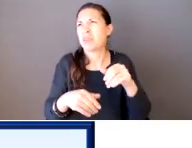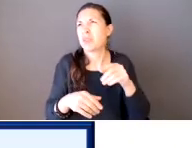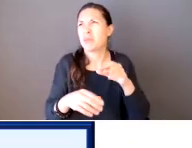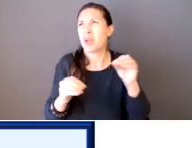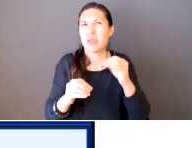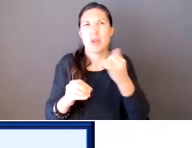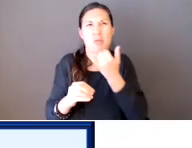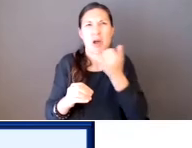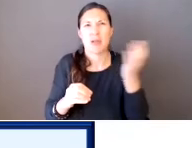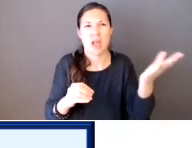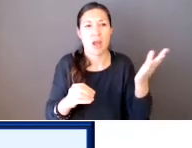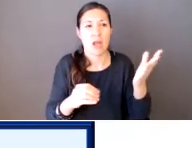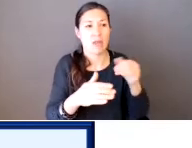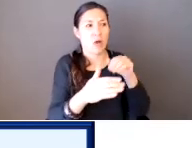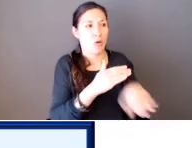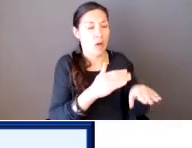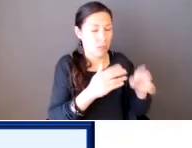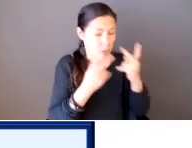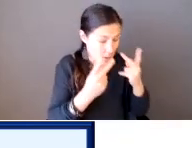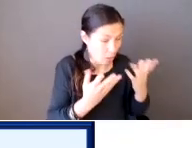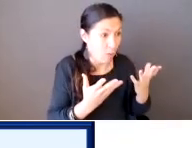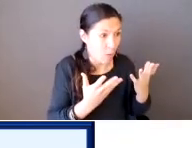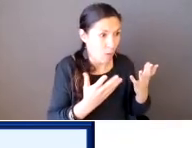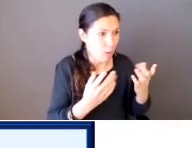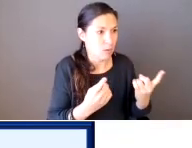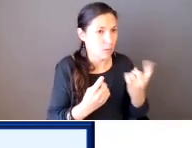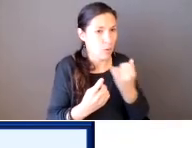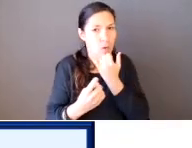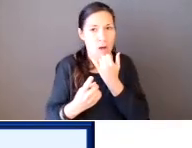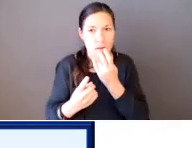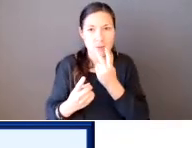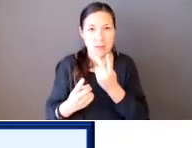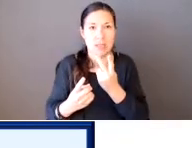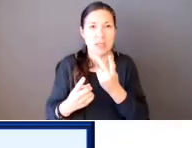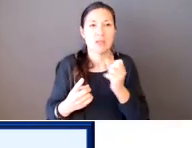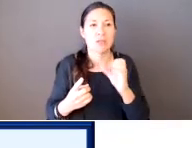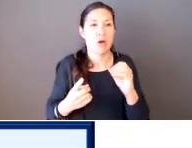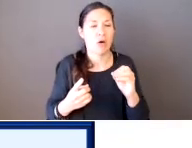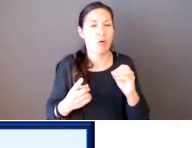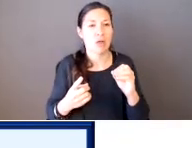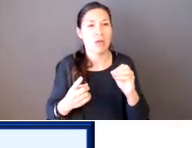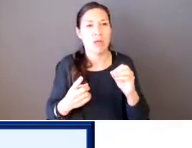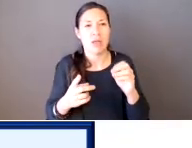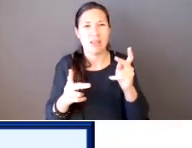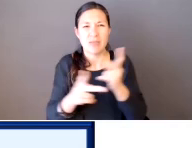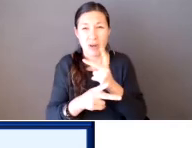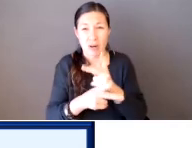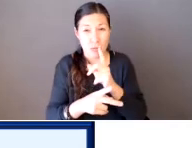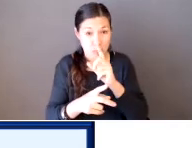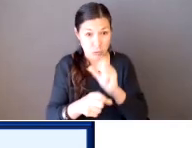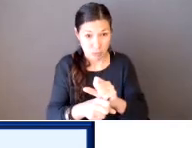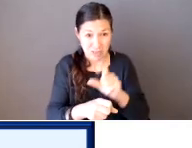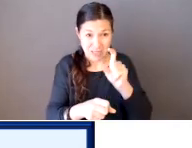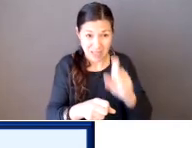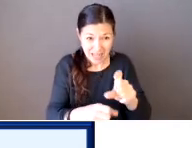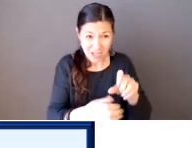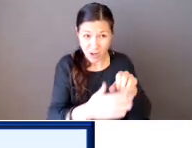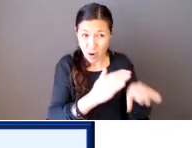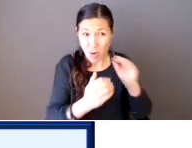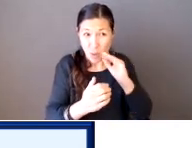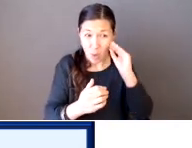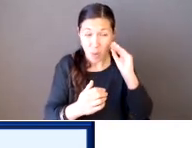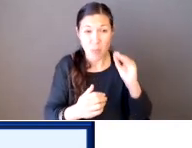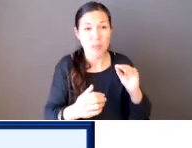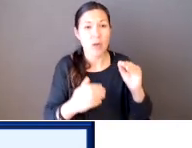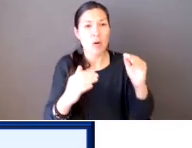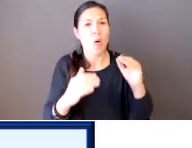at, why do we need to go there, or why don't we? How is it going to impact our investigation? Are there others going into the home? Do they still have the